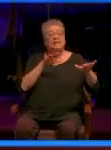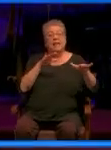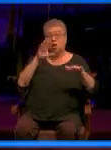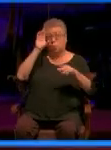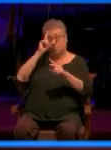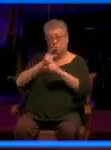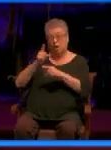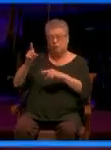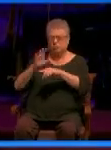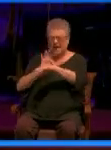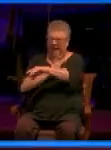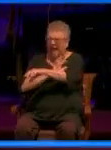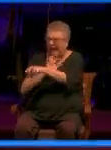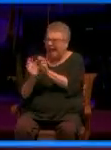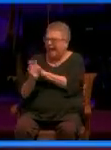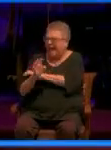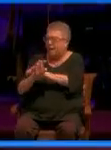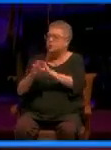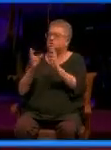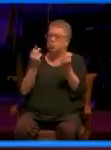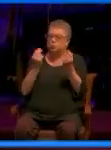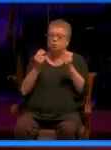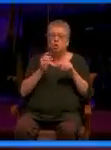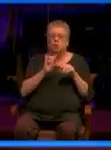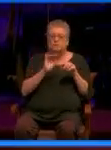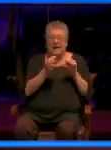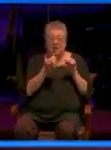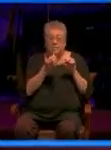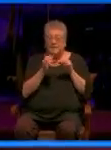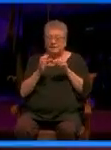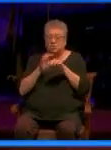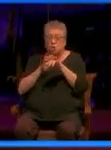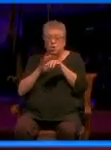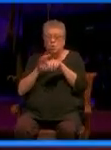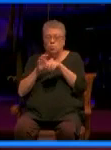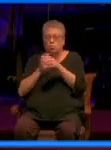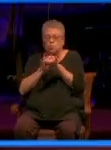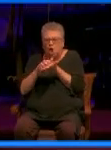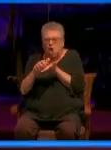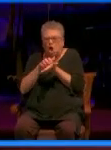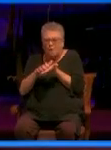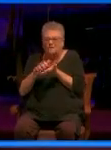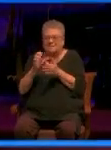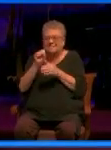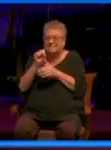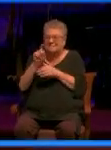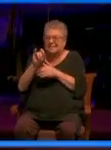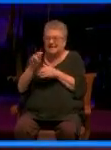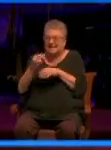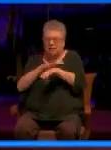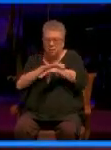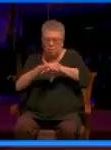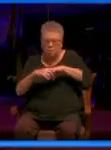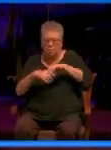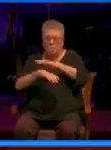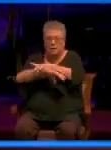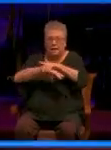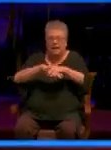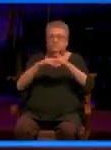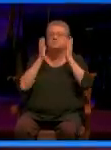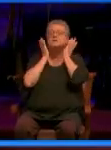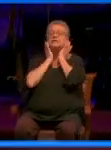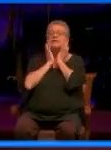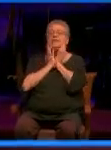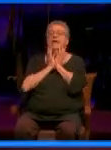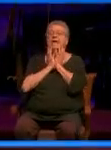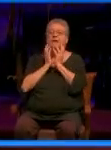brother's hairy, and so what we're going to do is take a little bit of this rough lamb skin, and we're going to put it on your neck, and we're going to put it on your arms and hand,